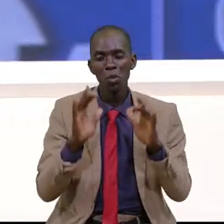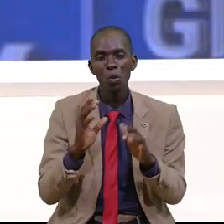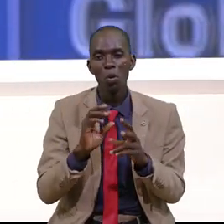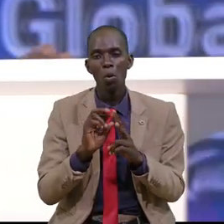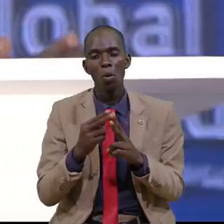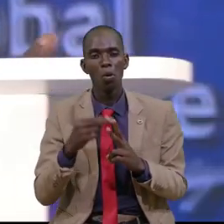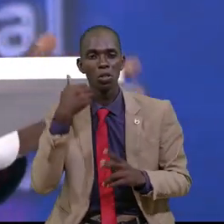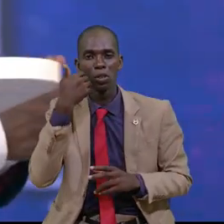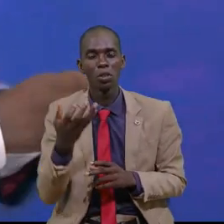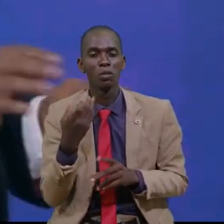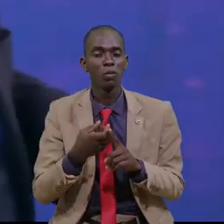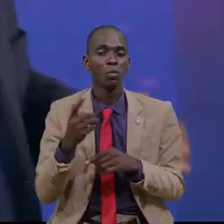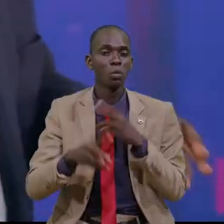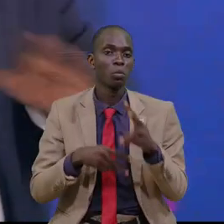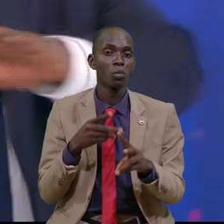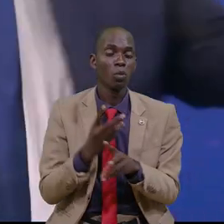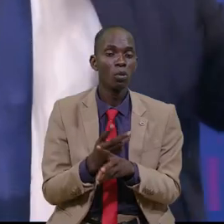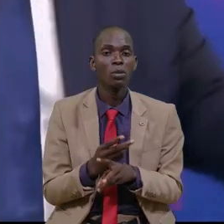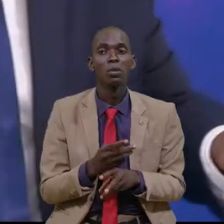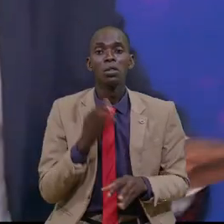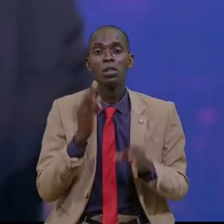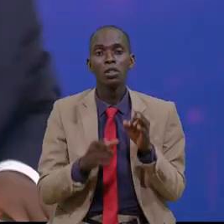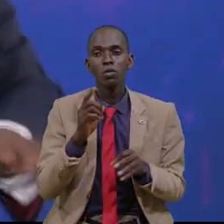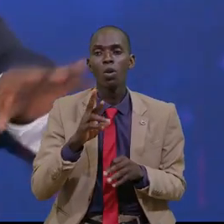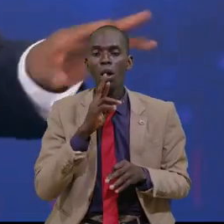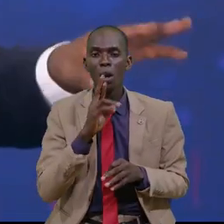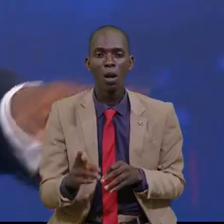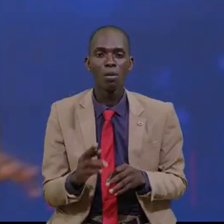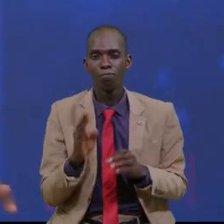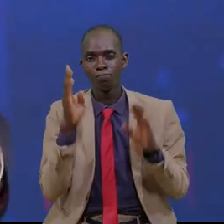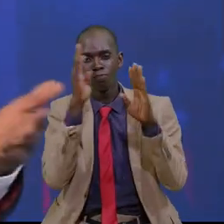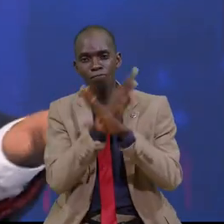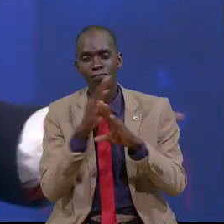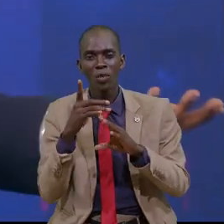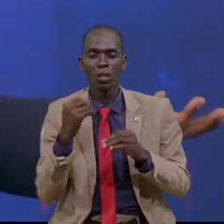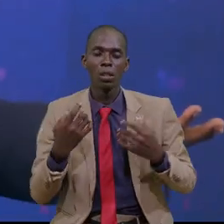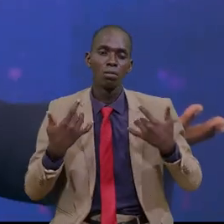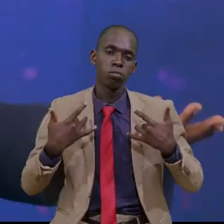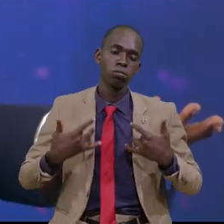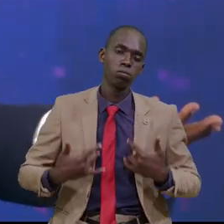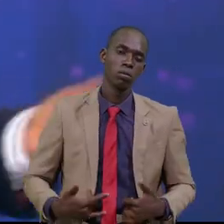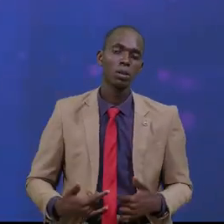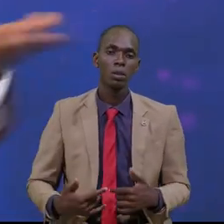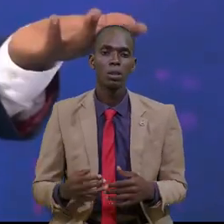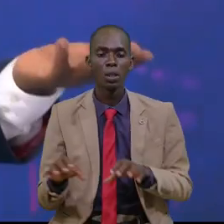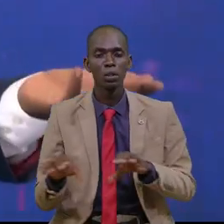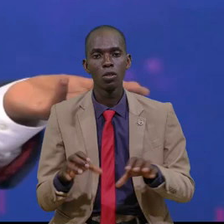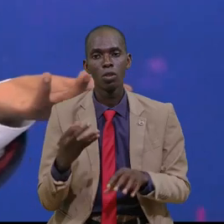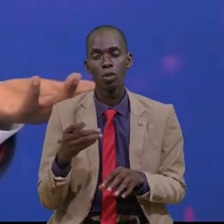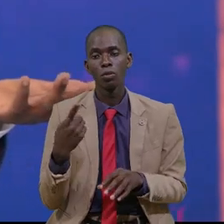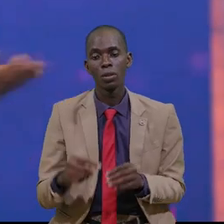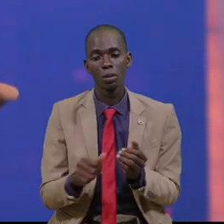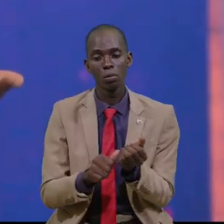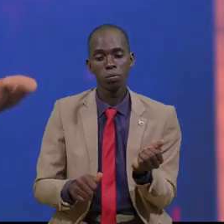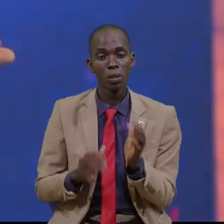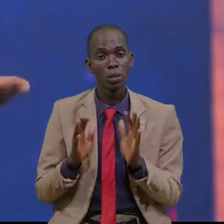are dodging the perplexing activities of backsliders, there's no way you can be sanctified.